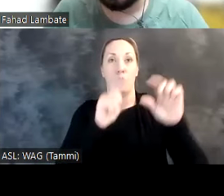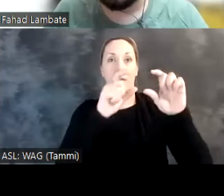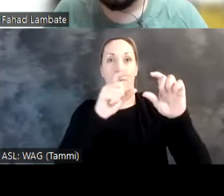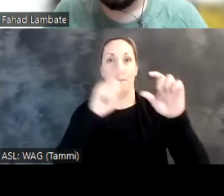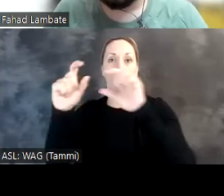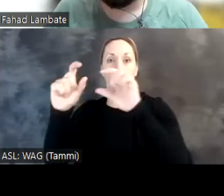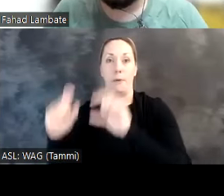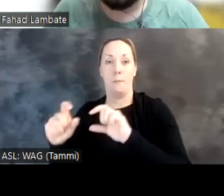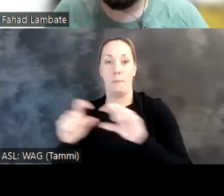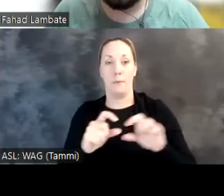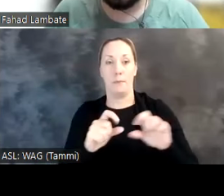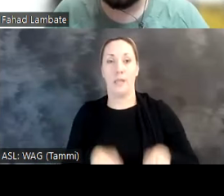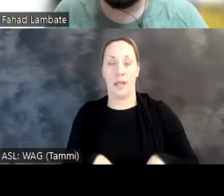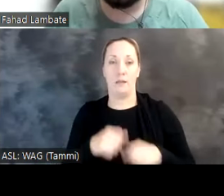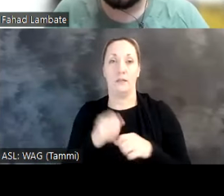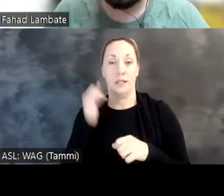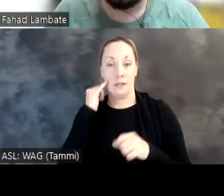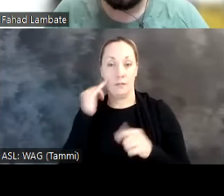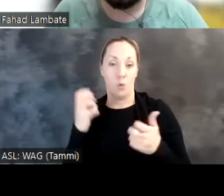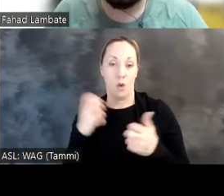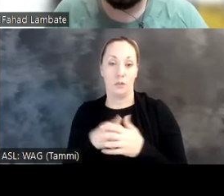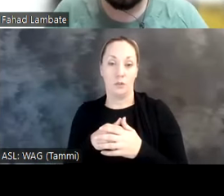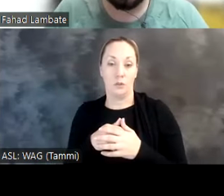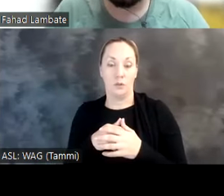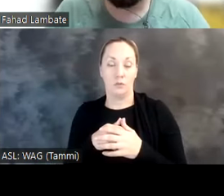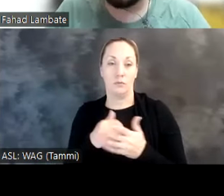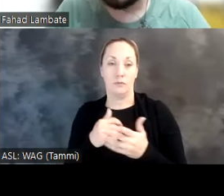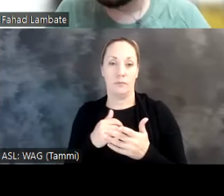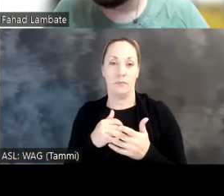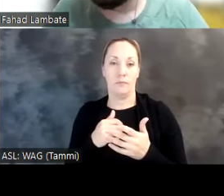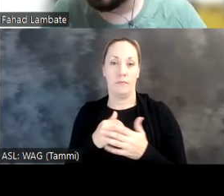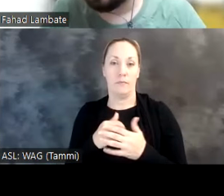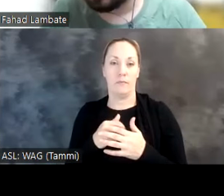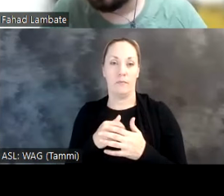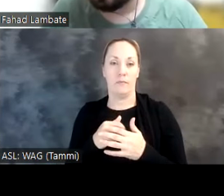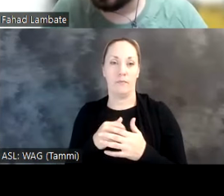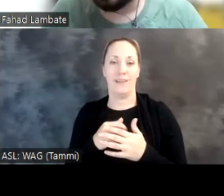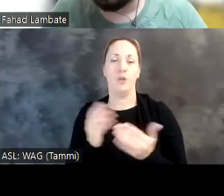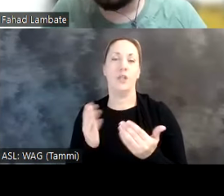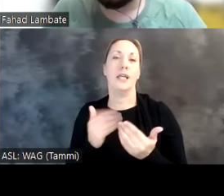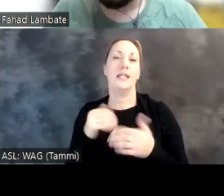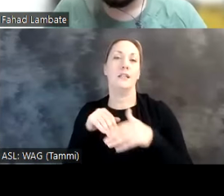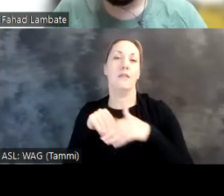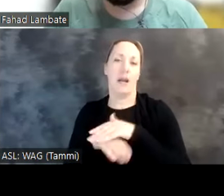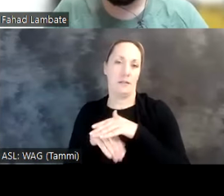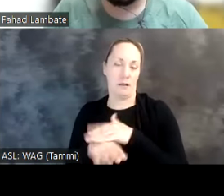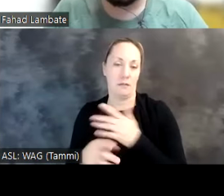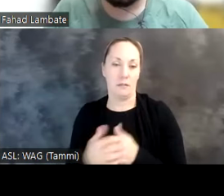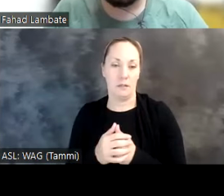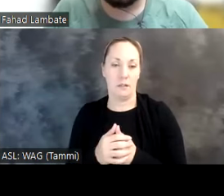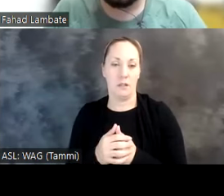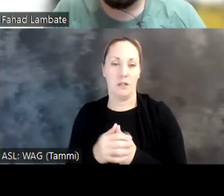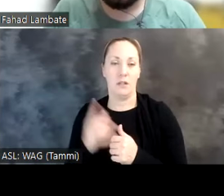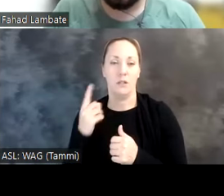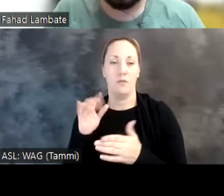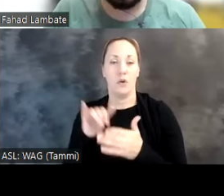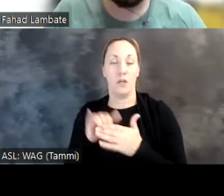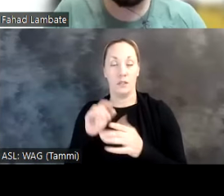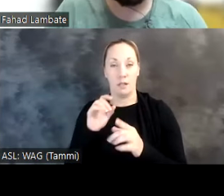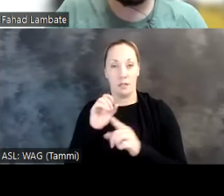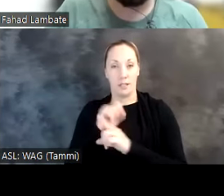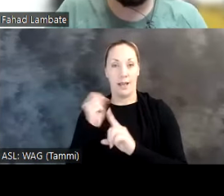well, if you want to, like if for ease of access, if I had to put it that way. So in such cases,